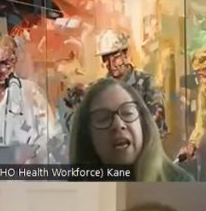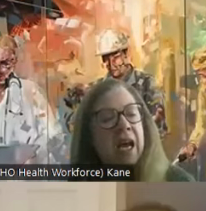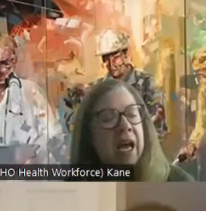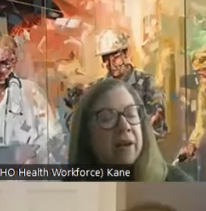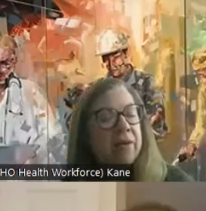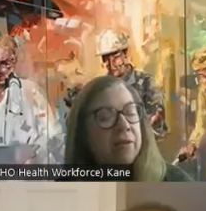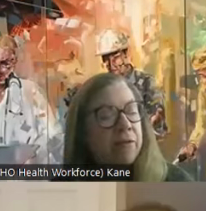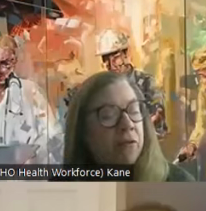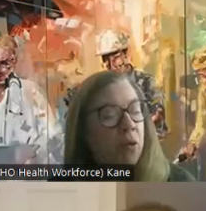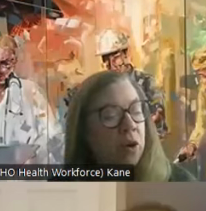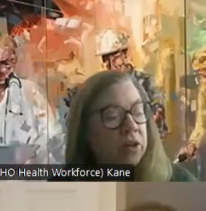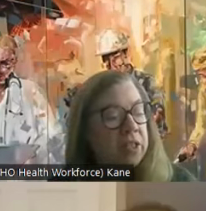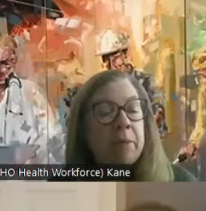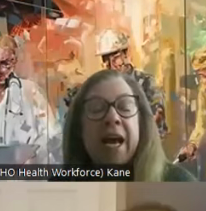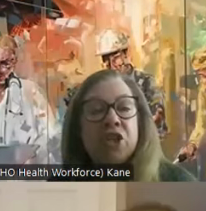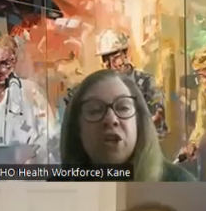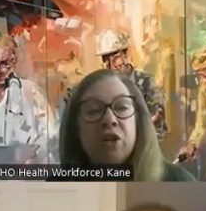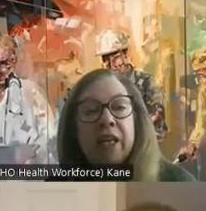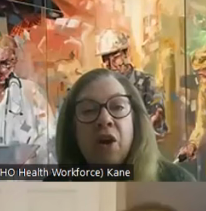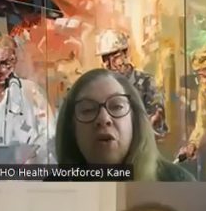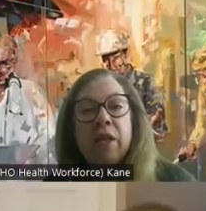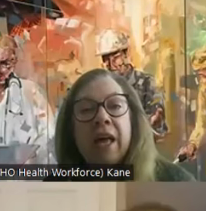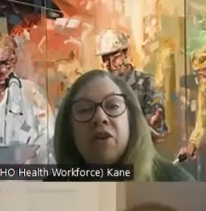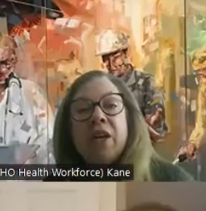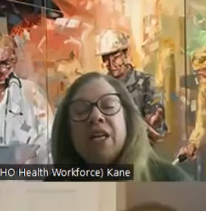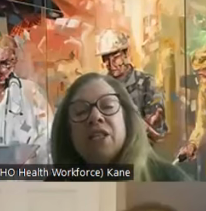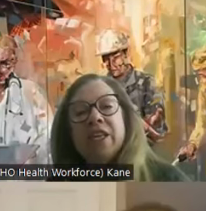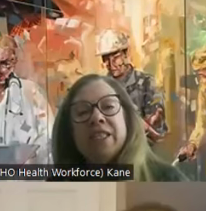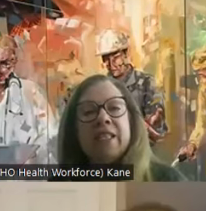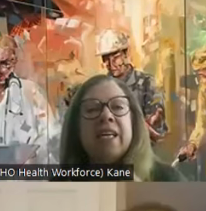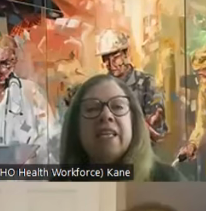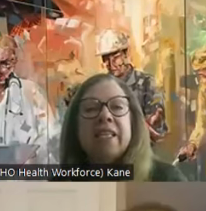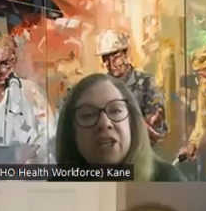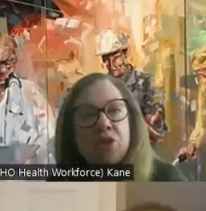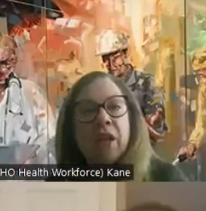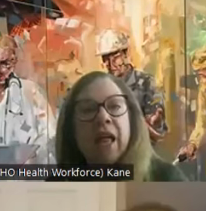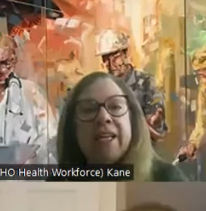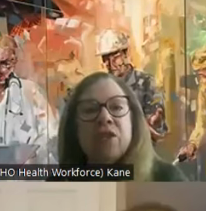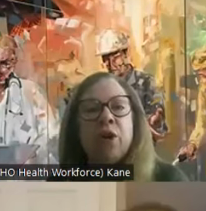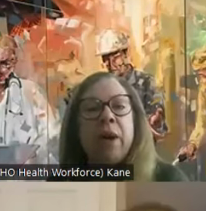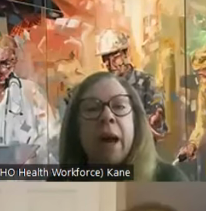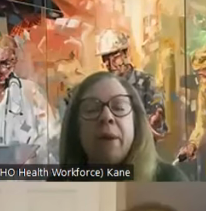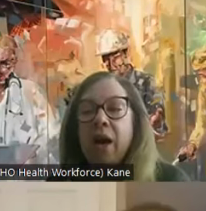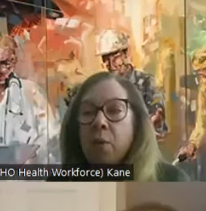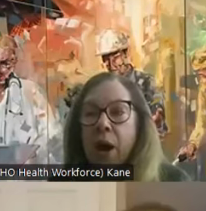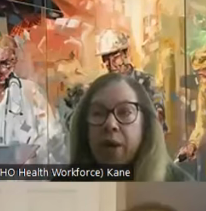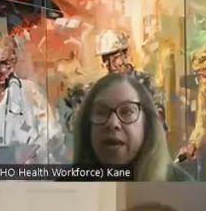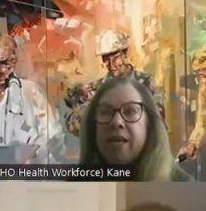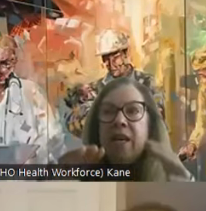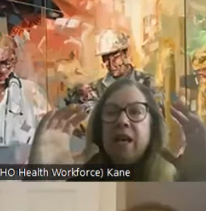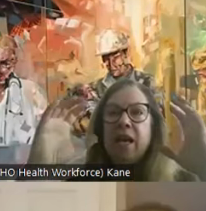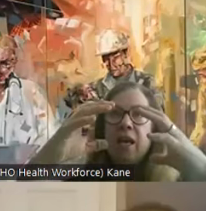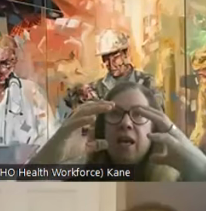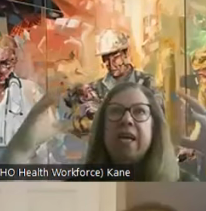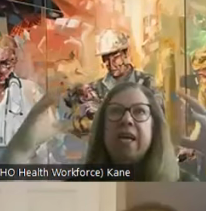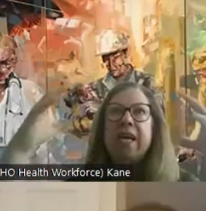functions for subnational and local level. So this is a contextualized roadmap. While we can